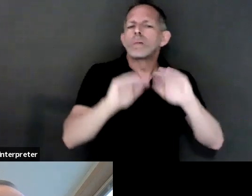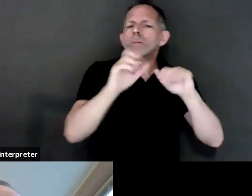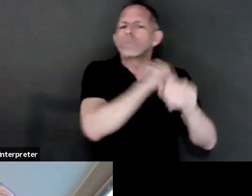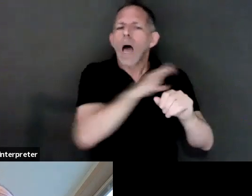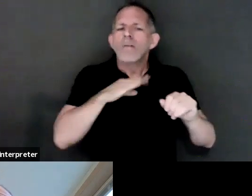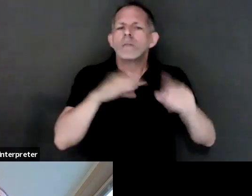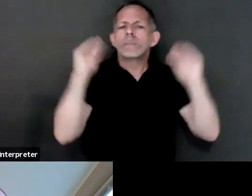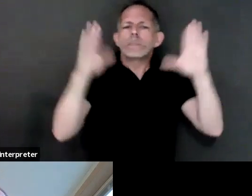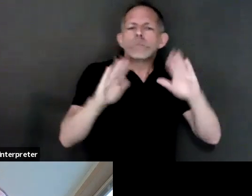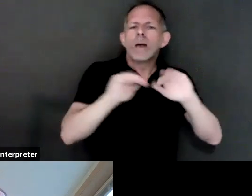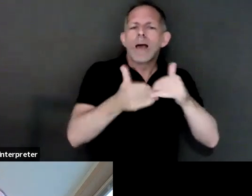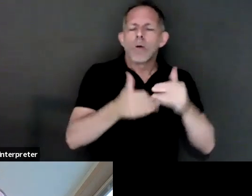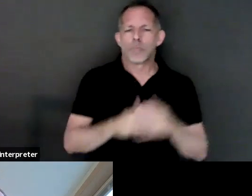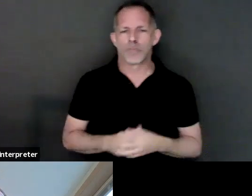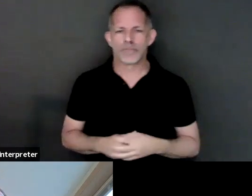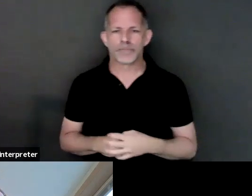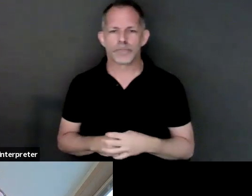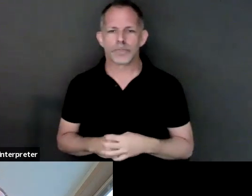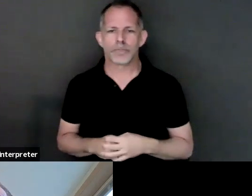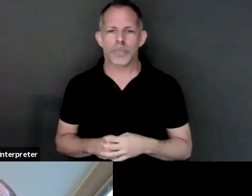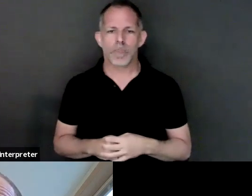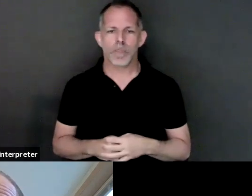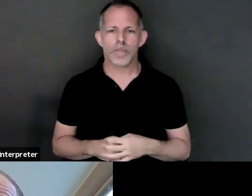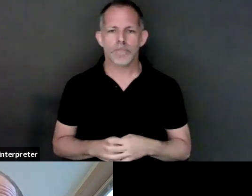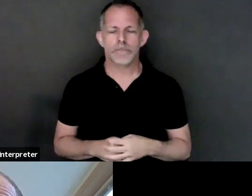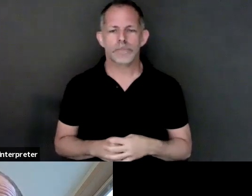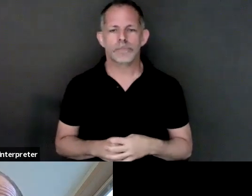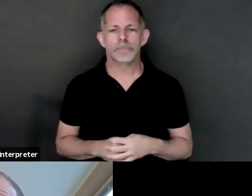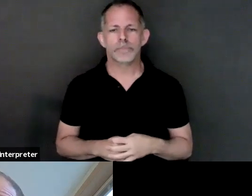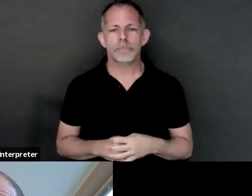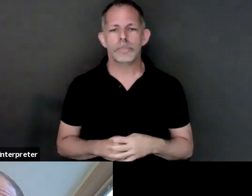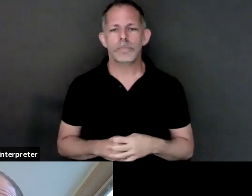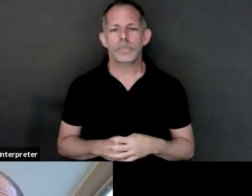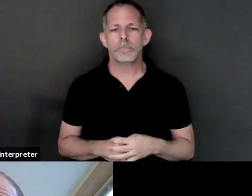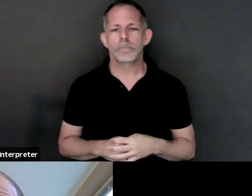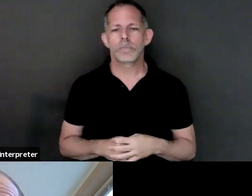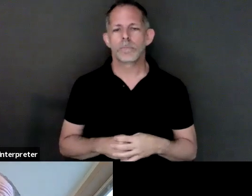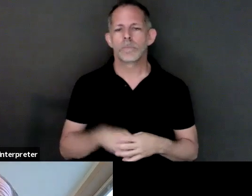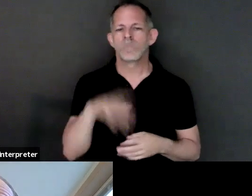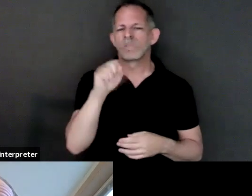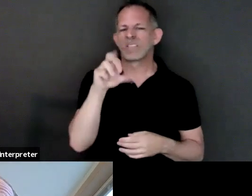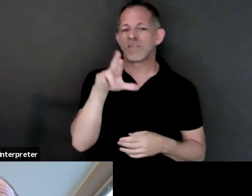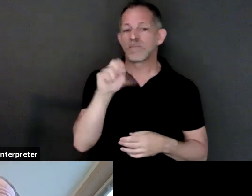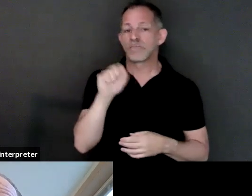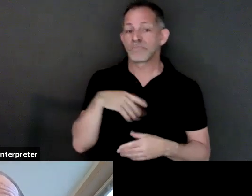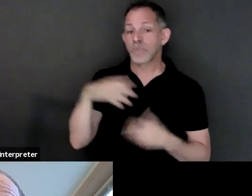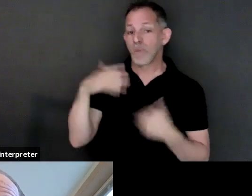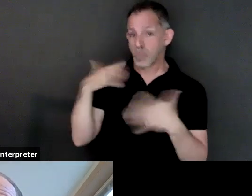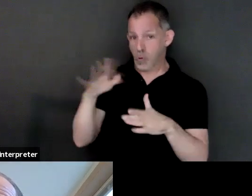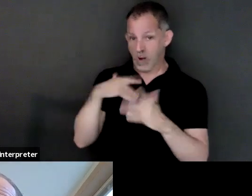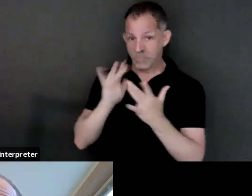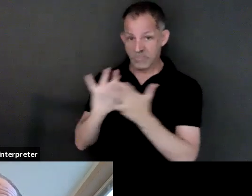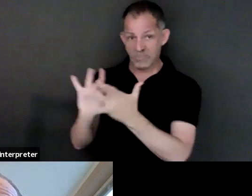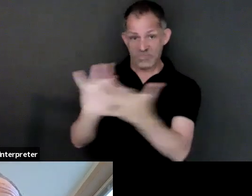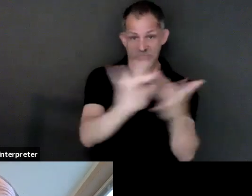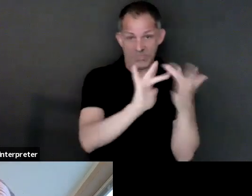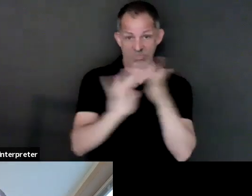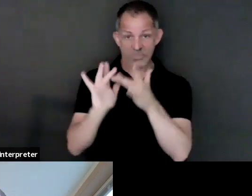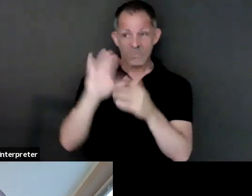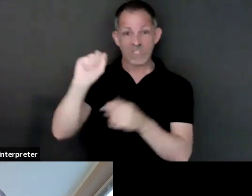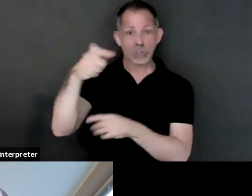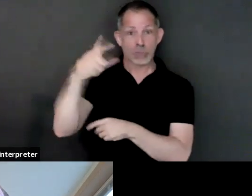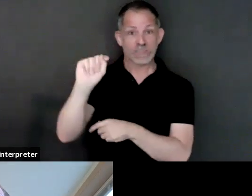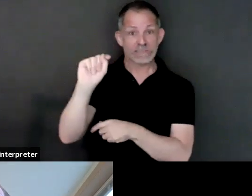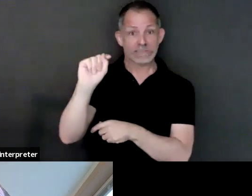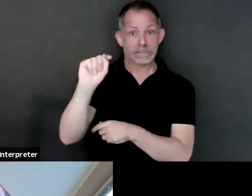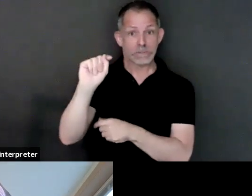there is the Office of the Superintendent of Public Instruction, sort of the state school superintendent. That office, as well as